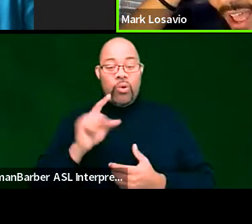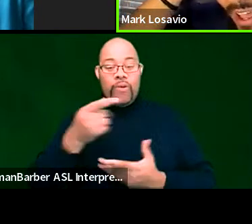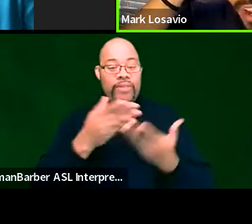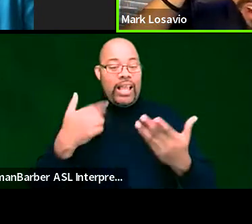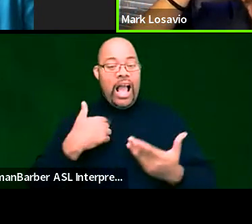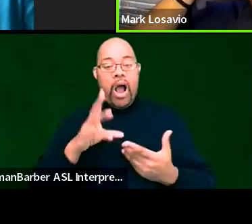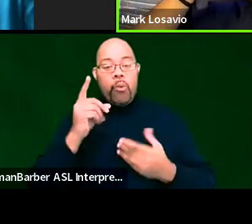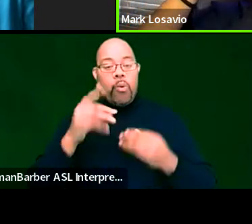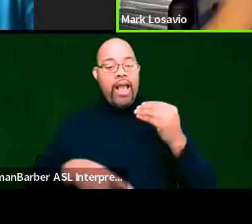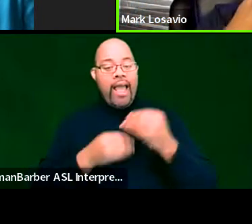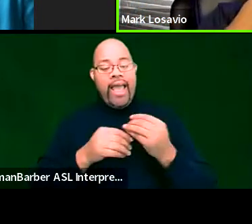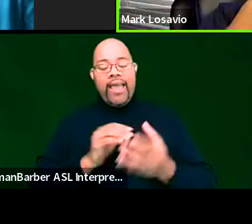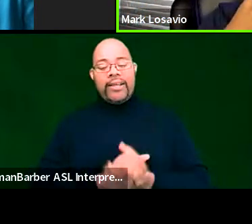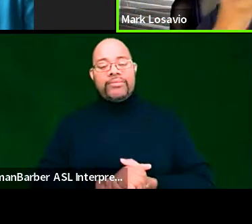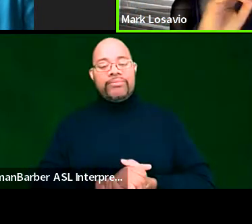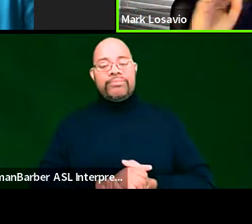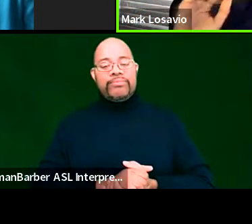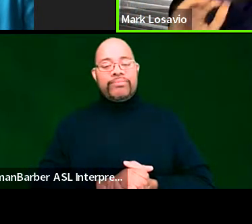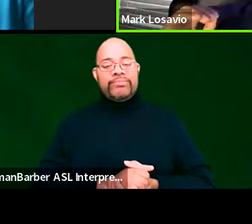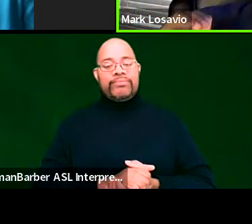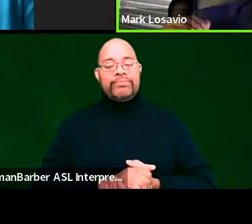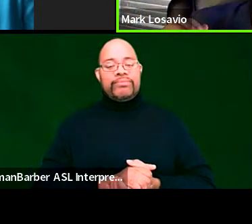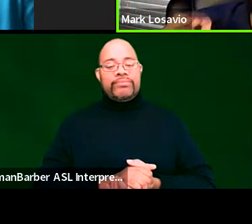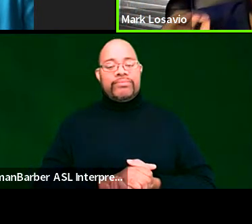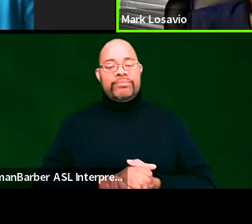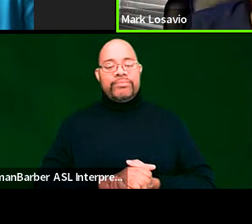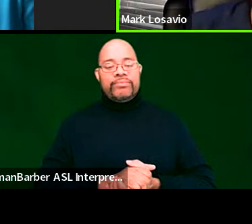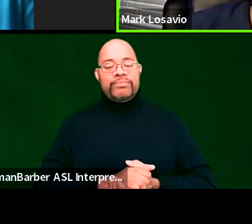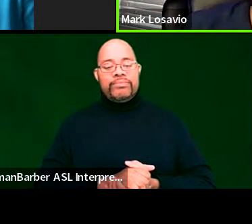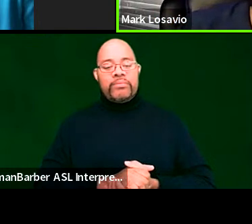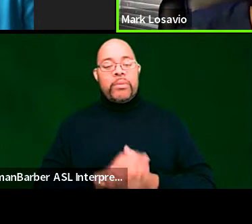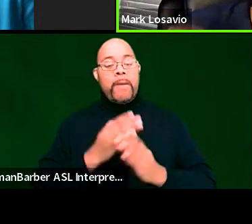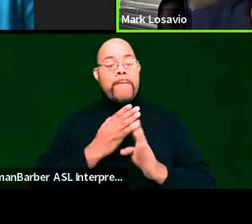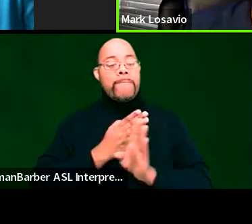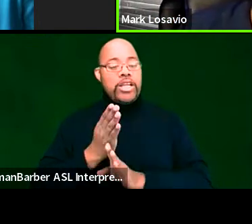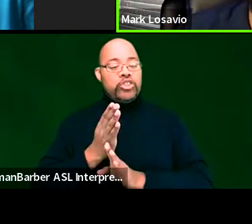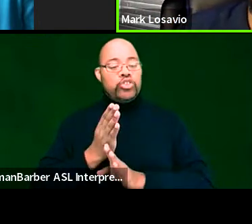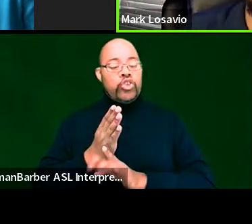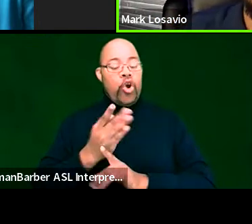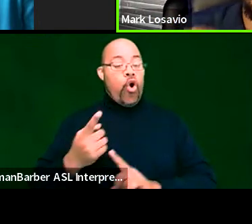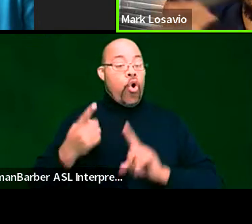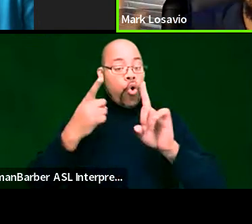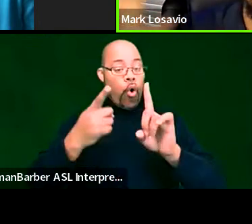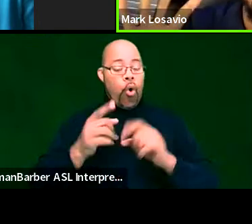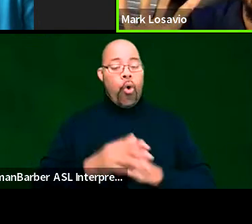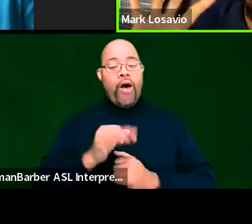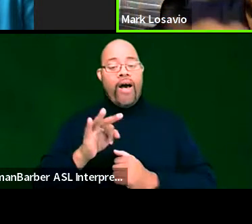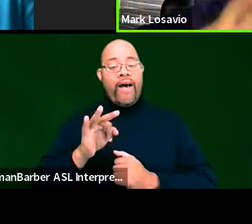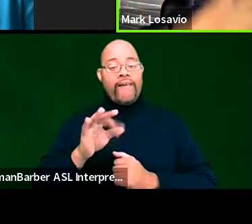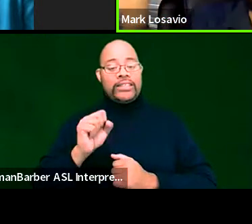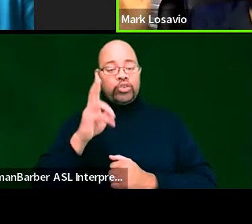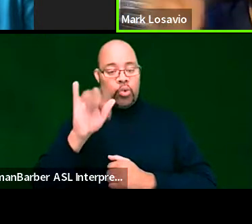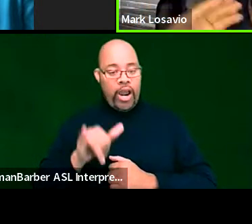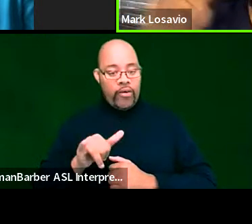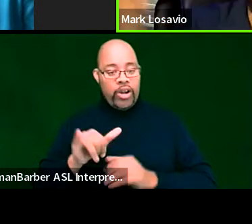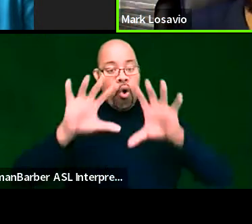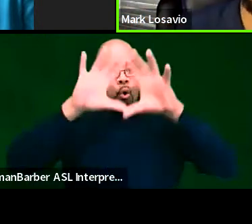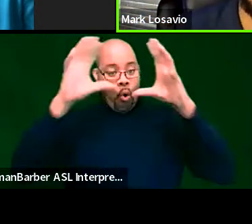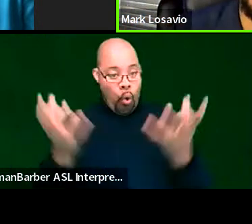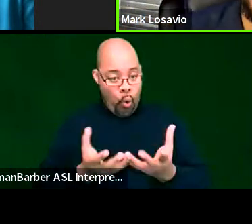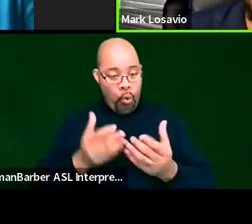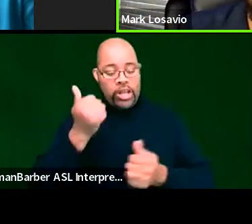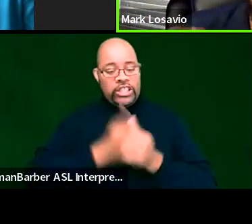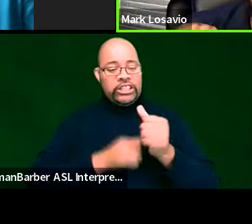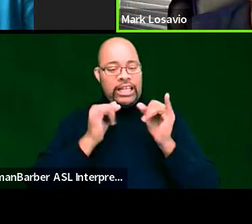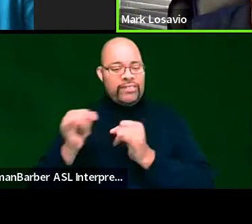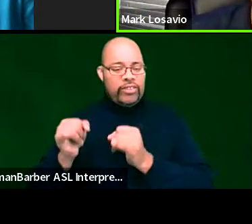thing I would add is like a major goal of the Sanctuaries as a whole and each